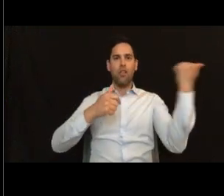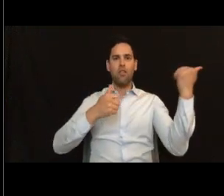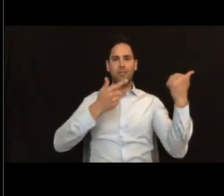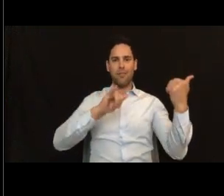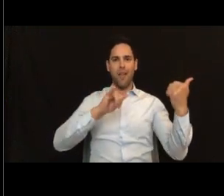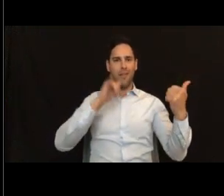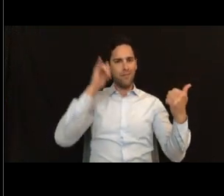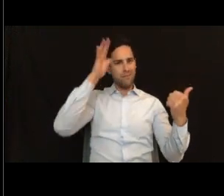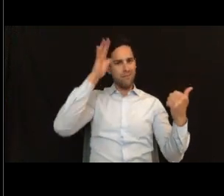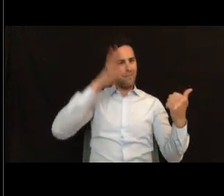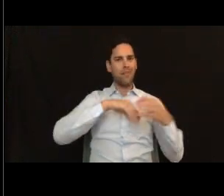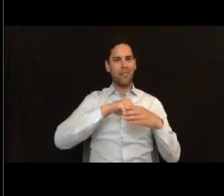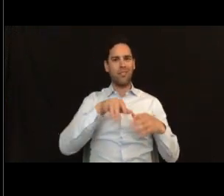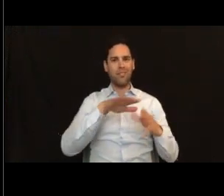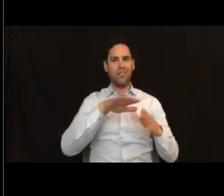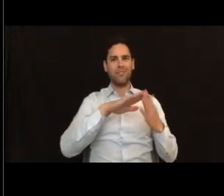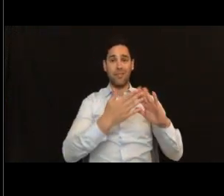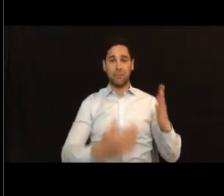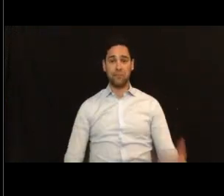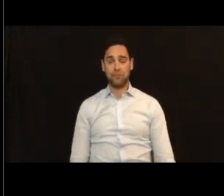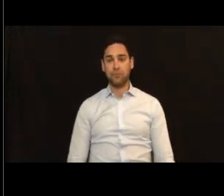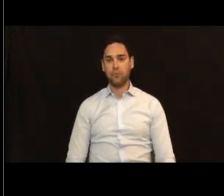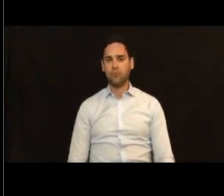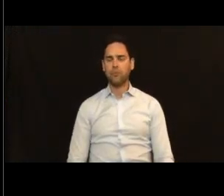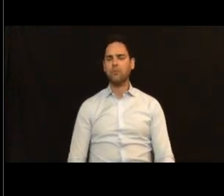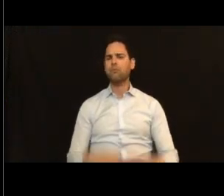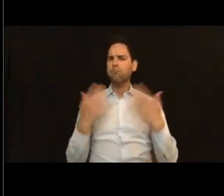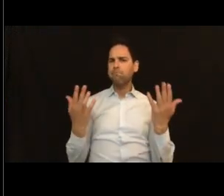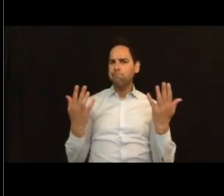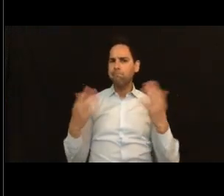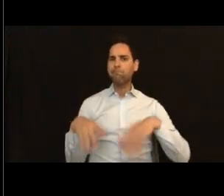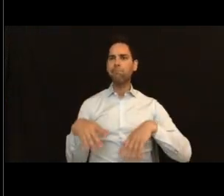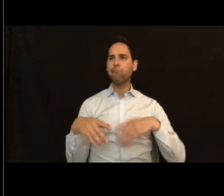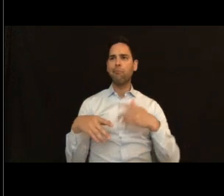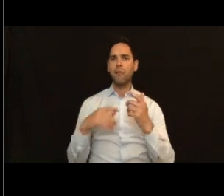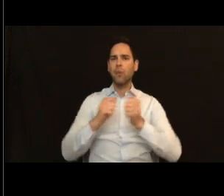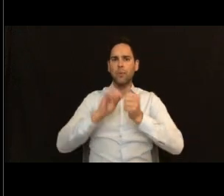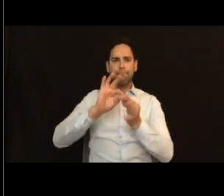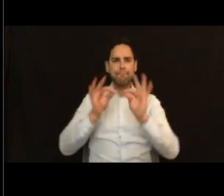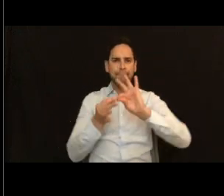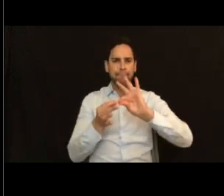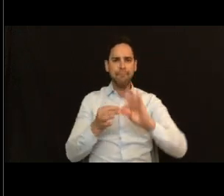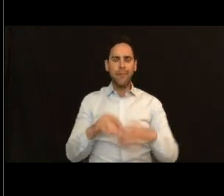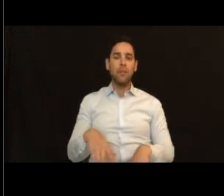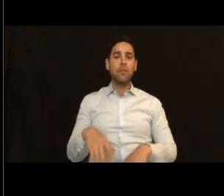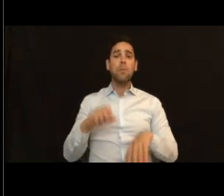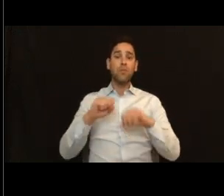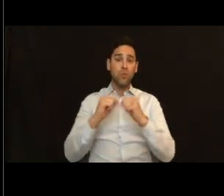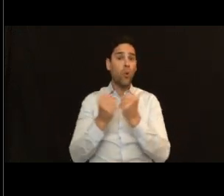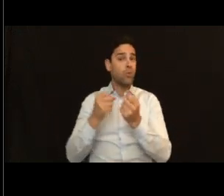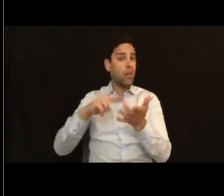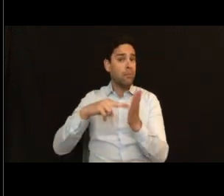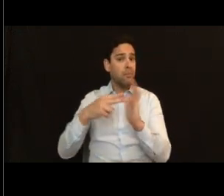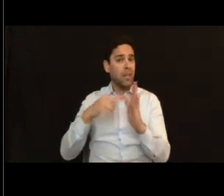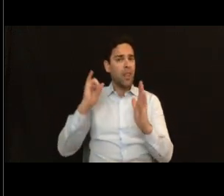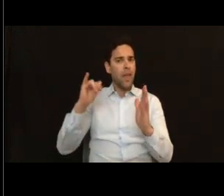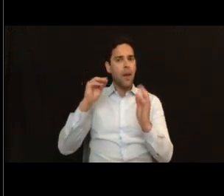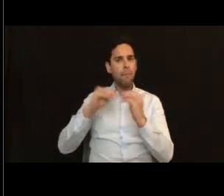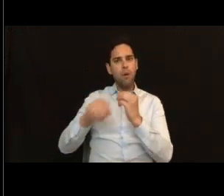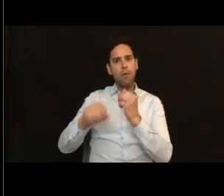And there's something to be said about that. There's this social meaning of this hyper queerness, this